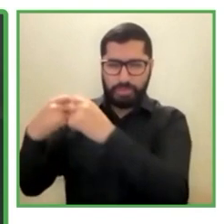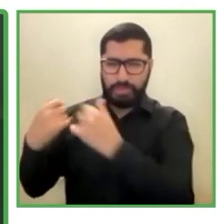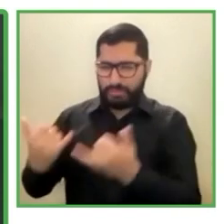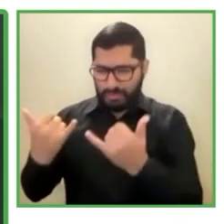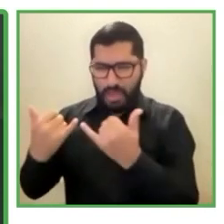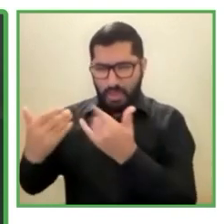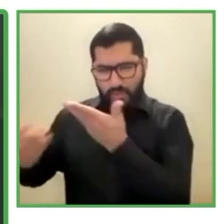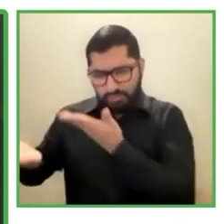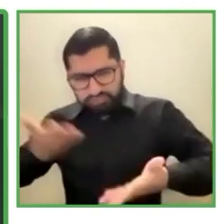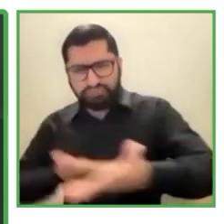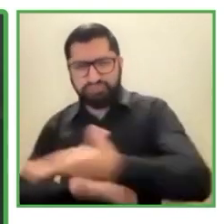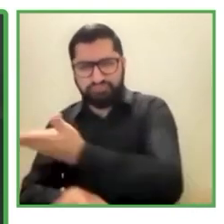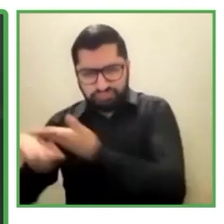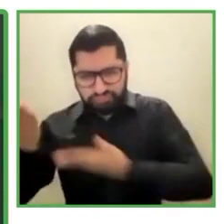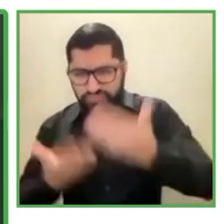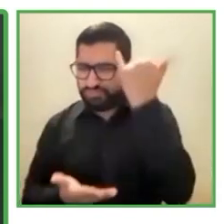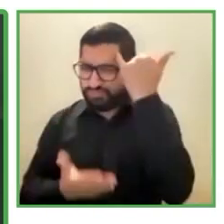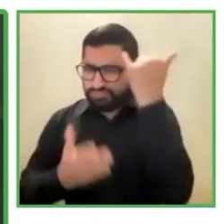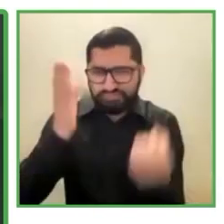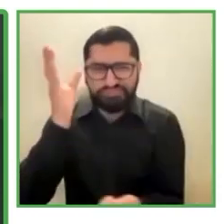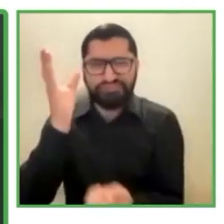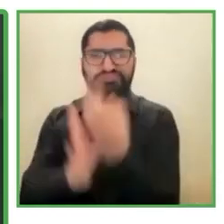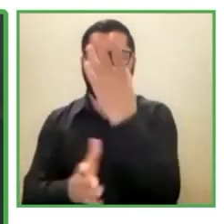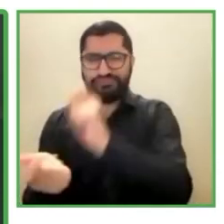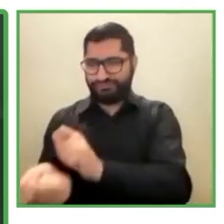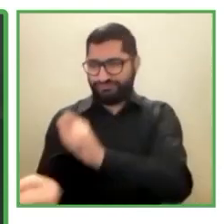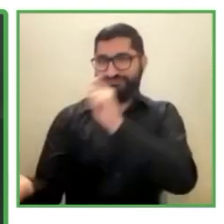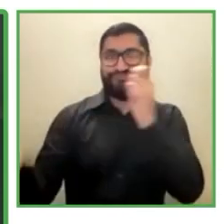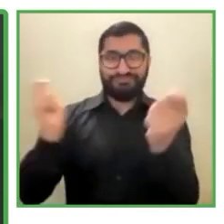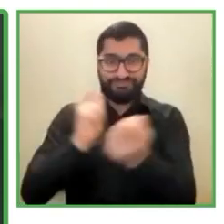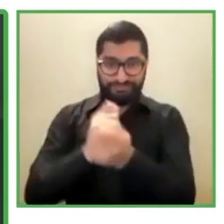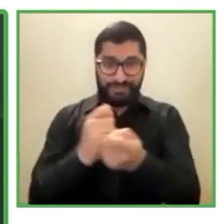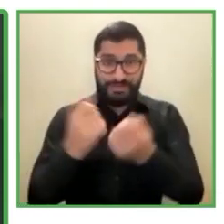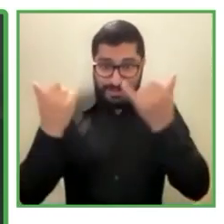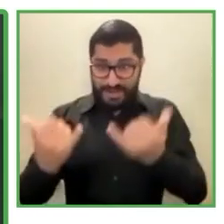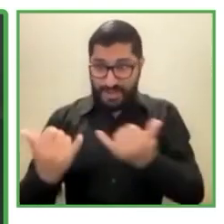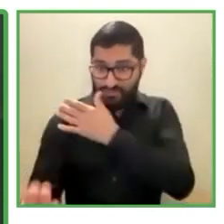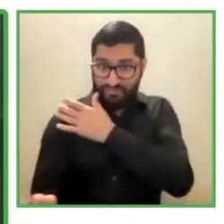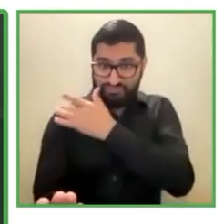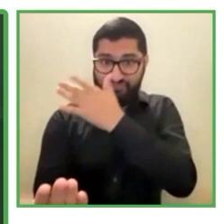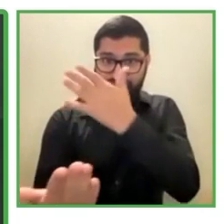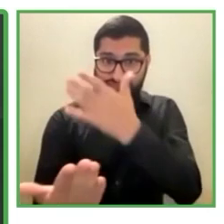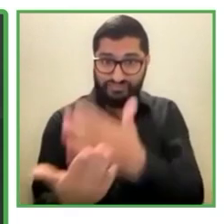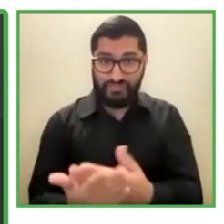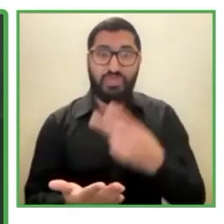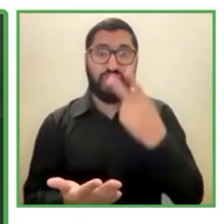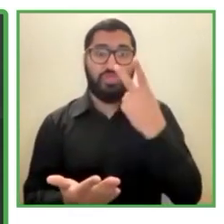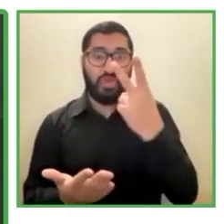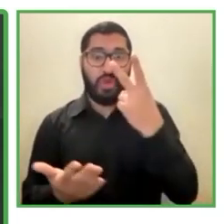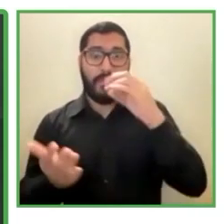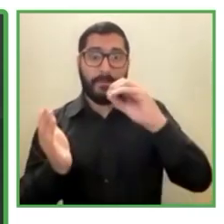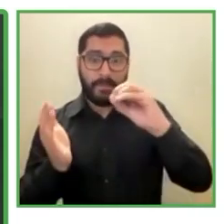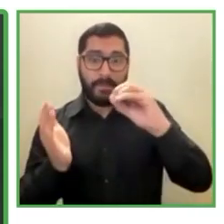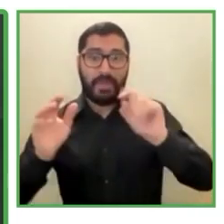in 2019, just before the pandemic, after many years of debate,